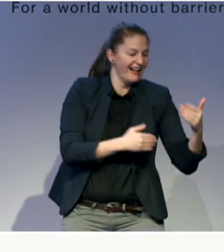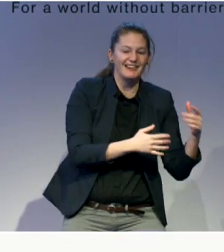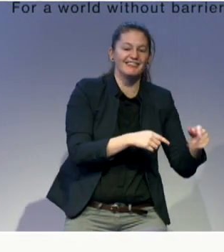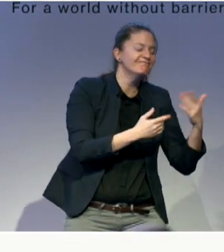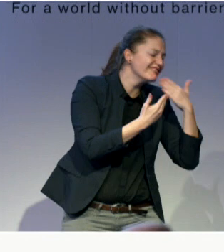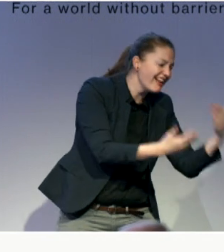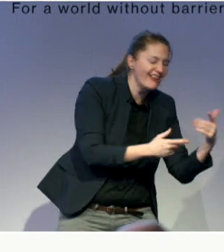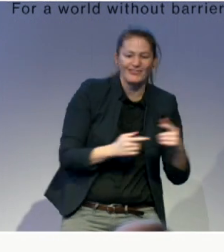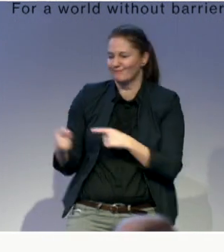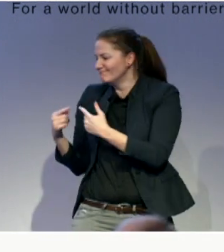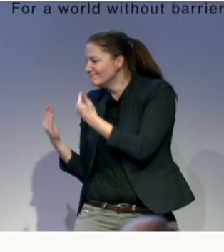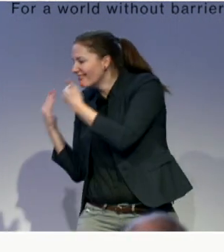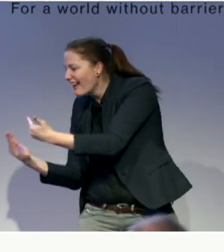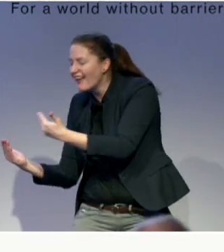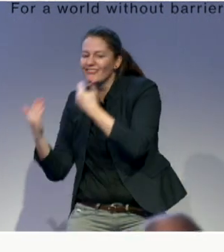done.